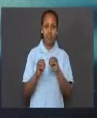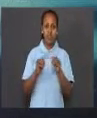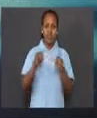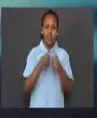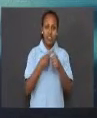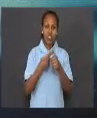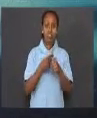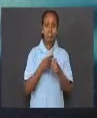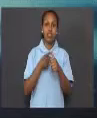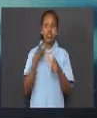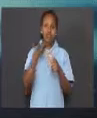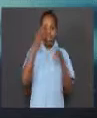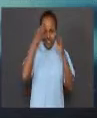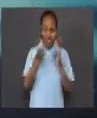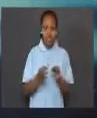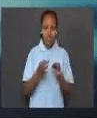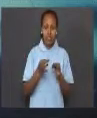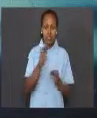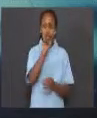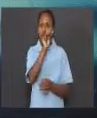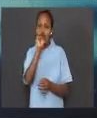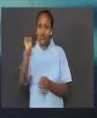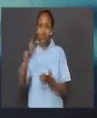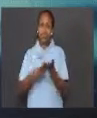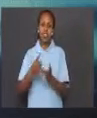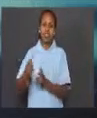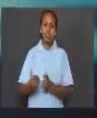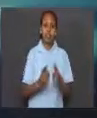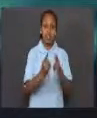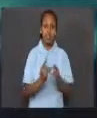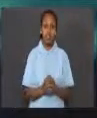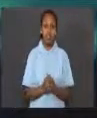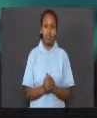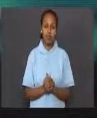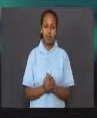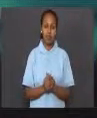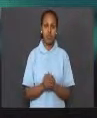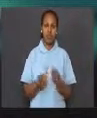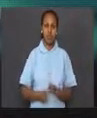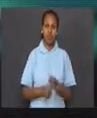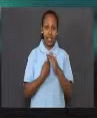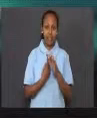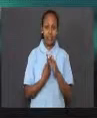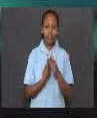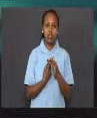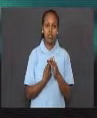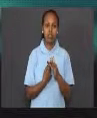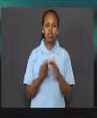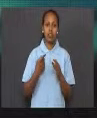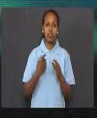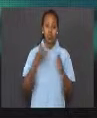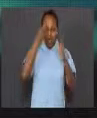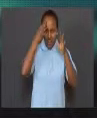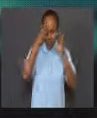First, let us determine the momentum of the system. To begin, we can